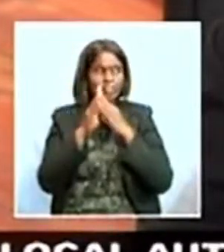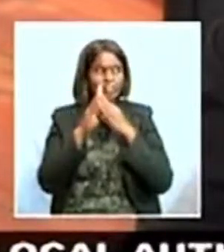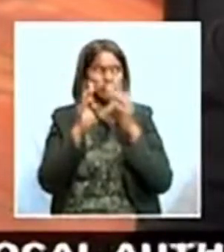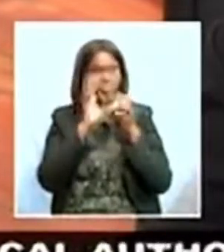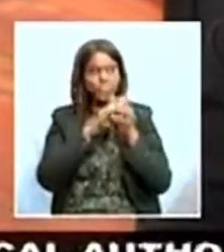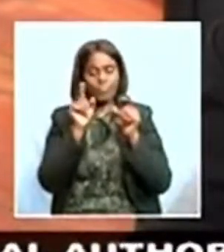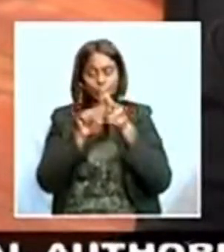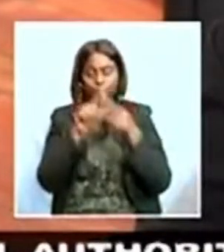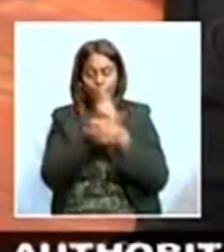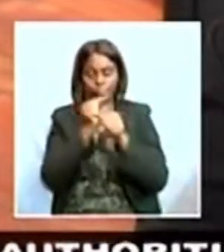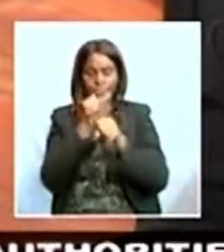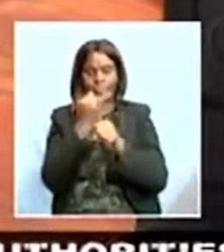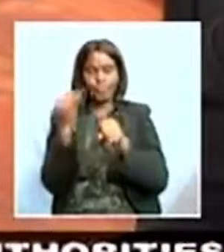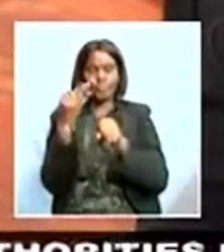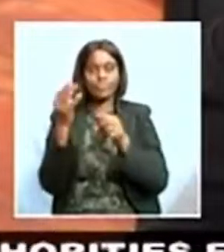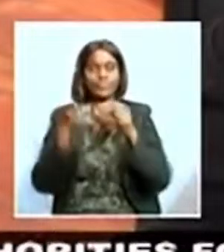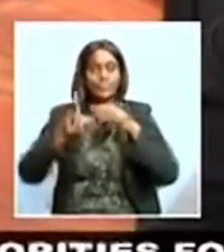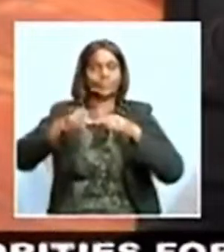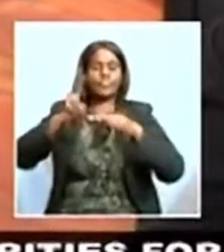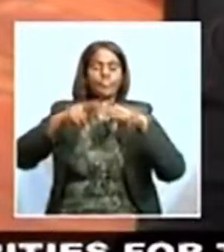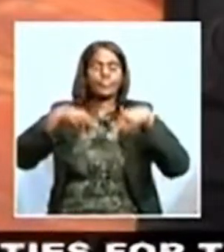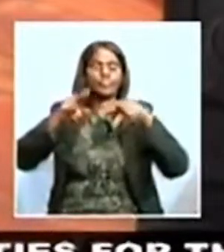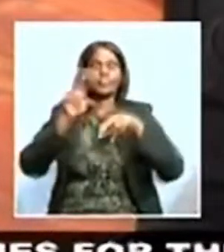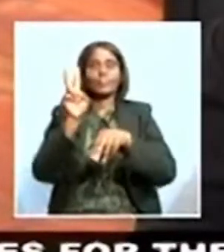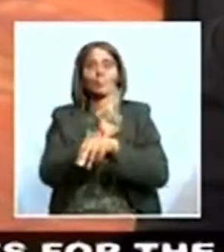to resolve the issues of increased street vending.